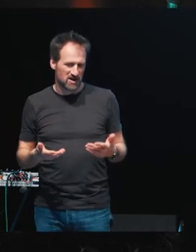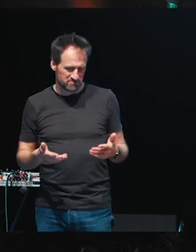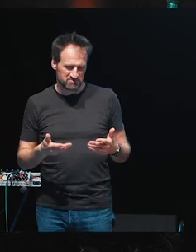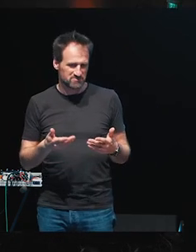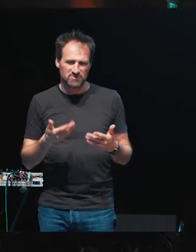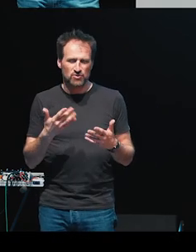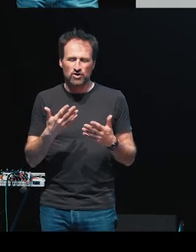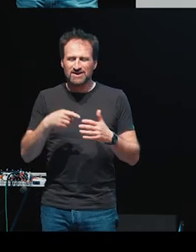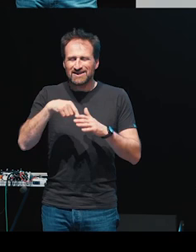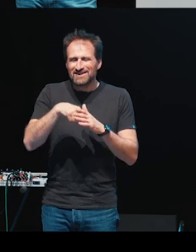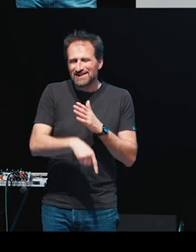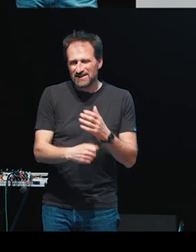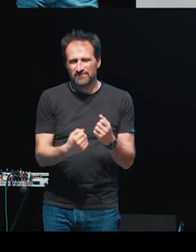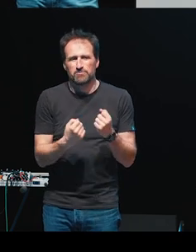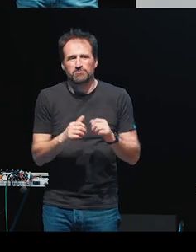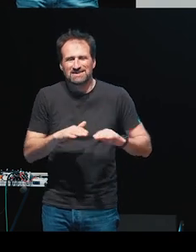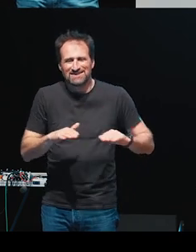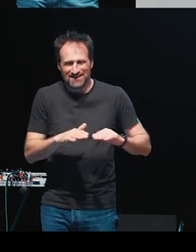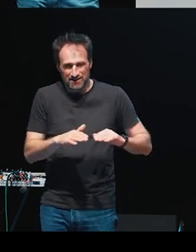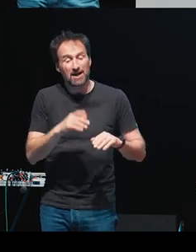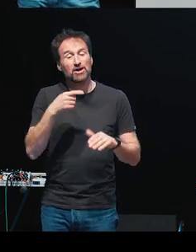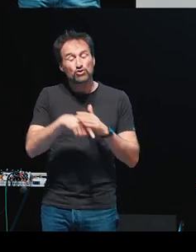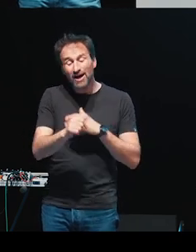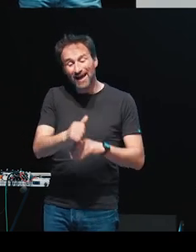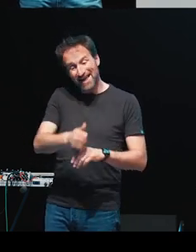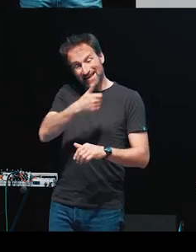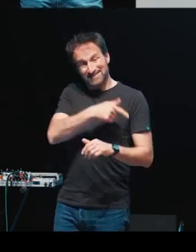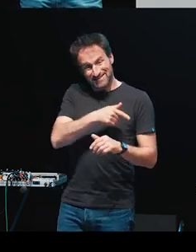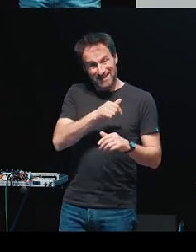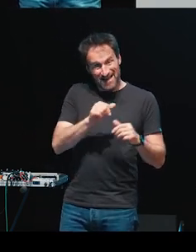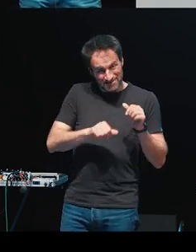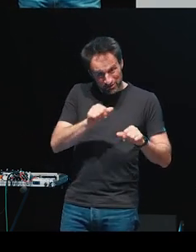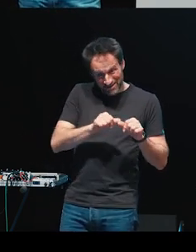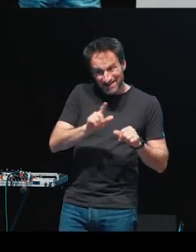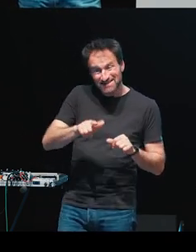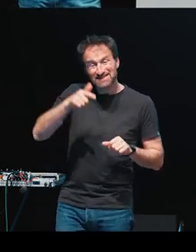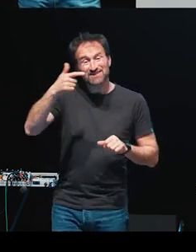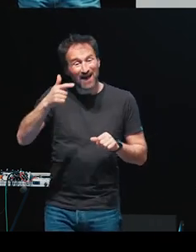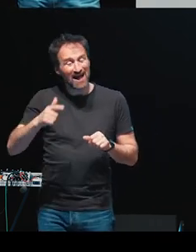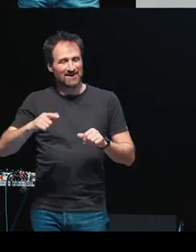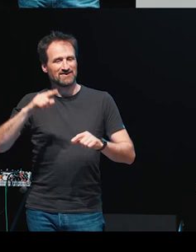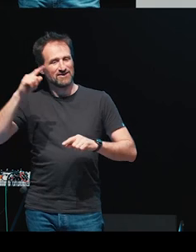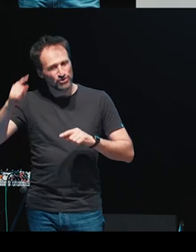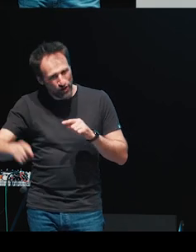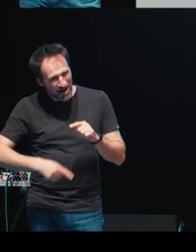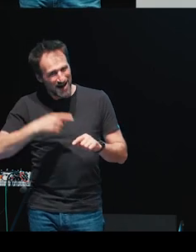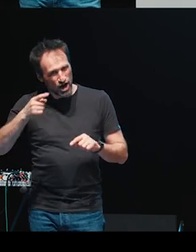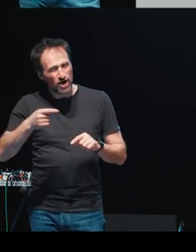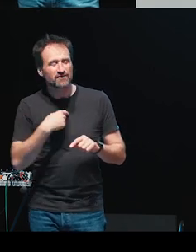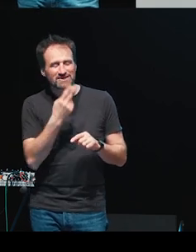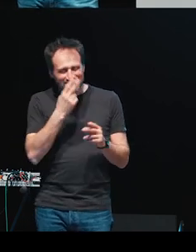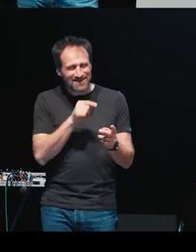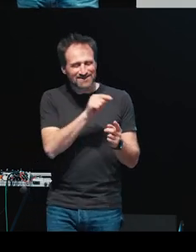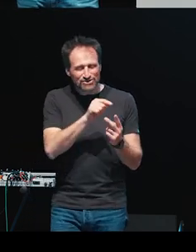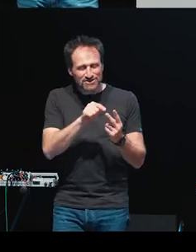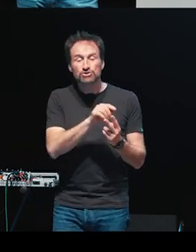you learn the first cycle, then you know that, OK, based on my previous experiment, I see these other metrics improved or didn't do well. And